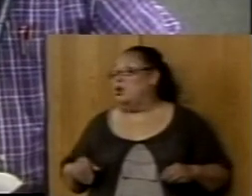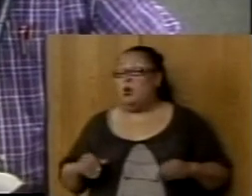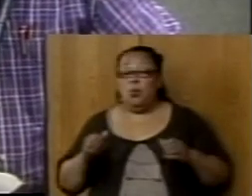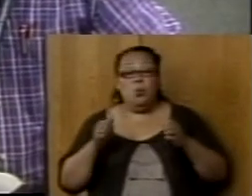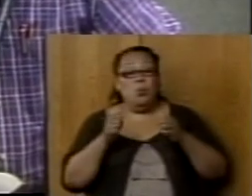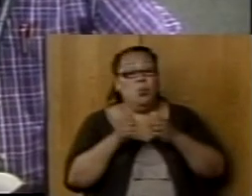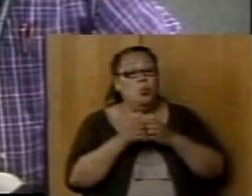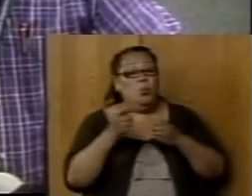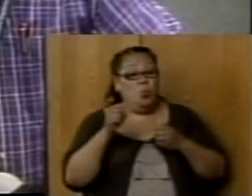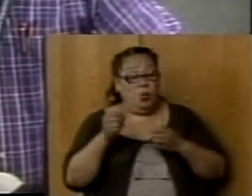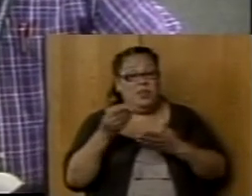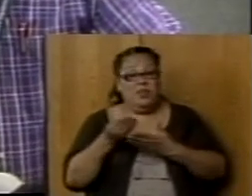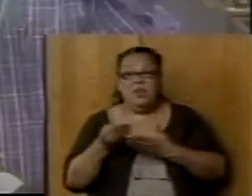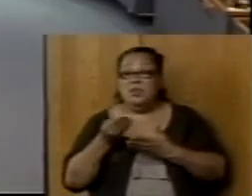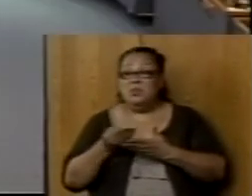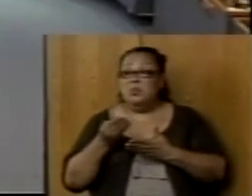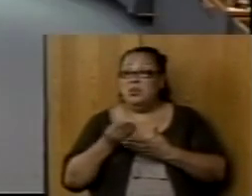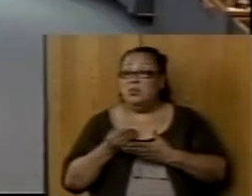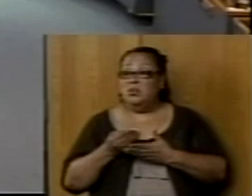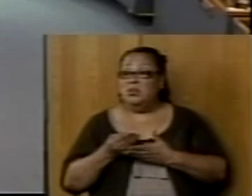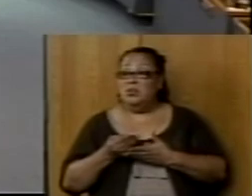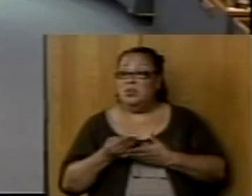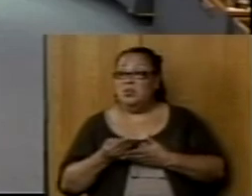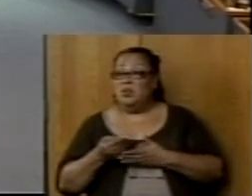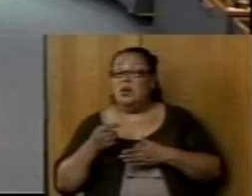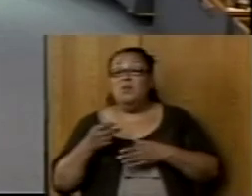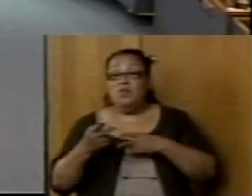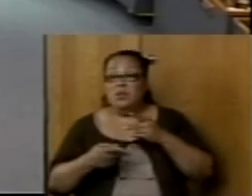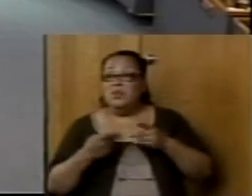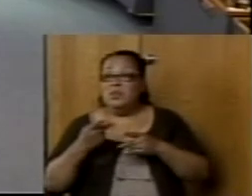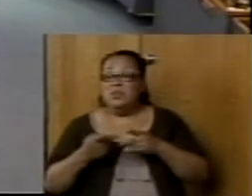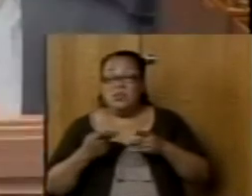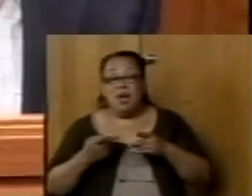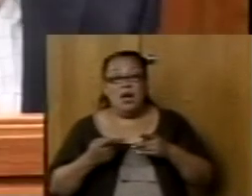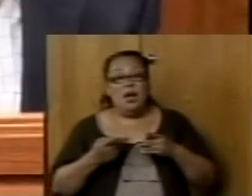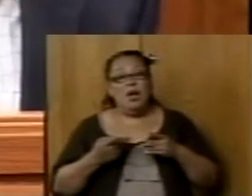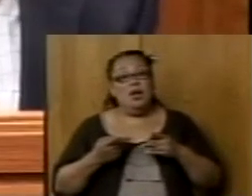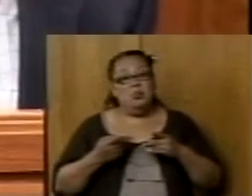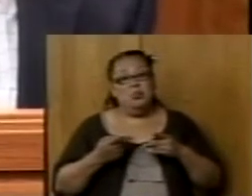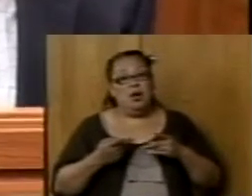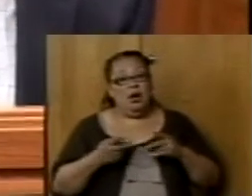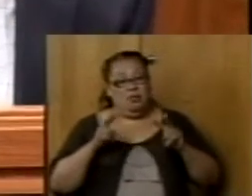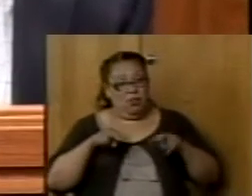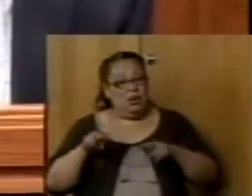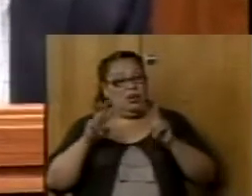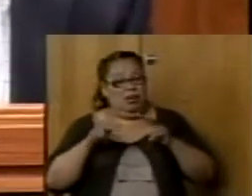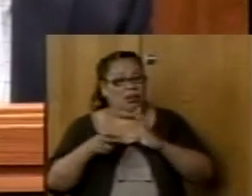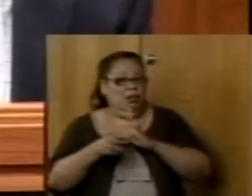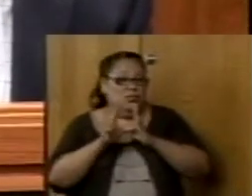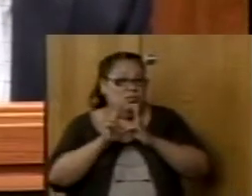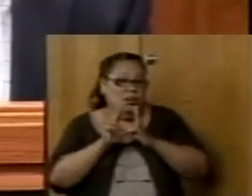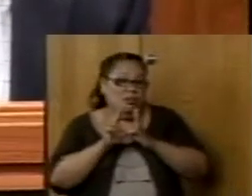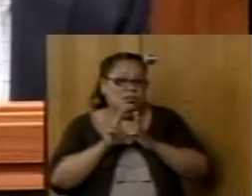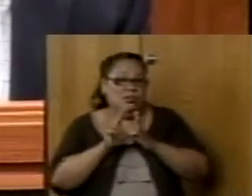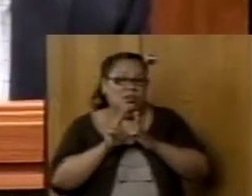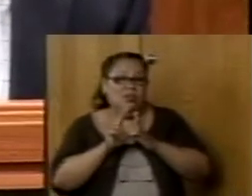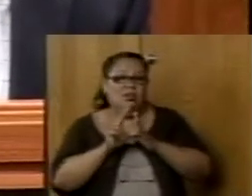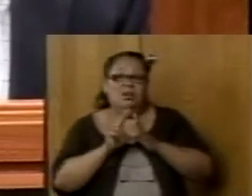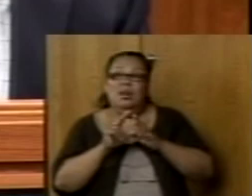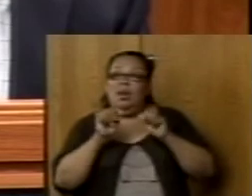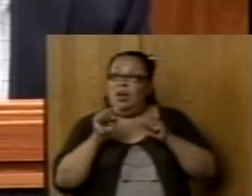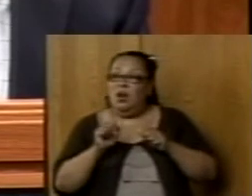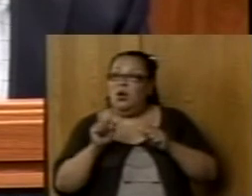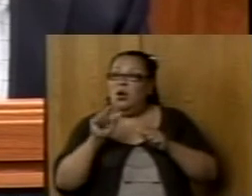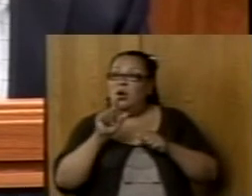With the expenditures for this type of consulting, indoor quality, air